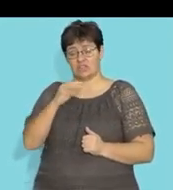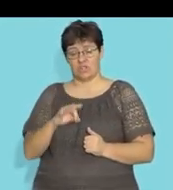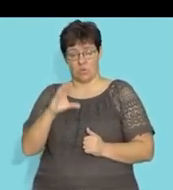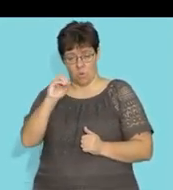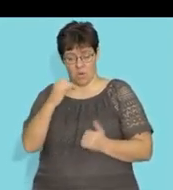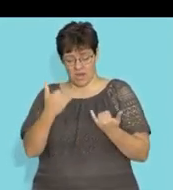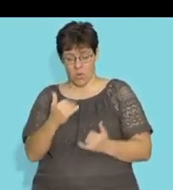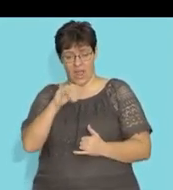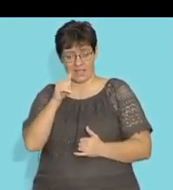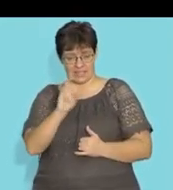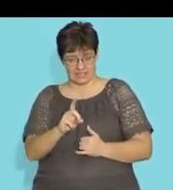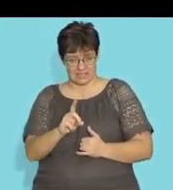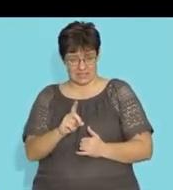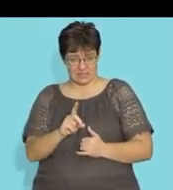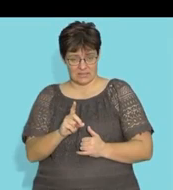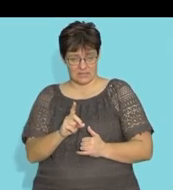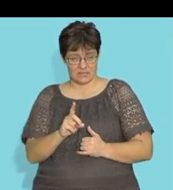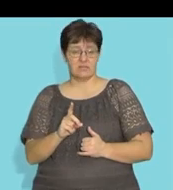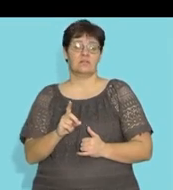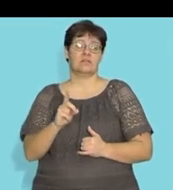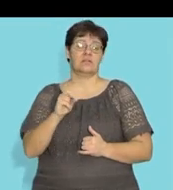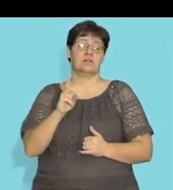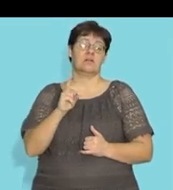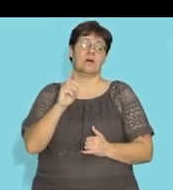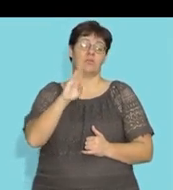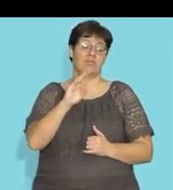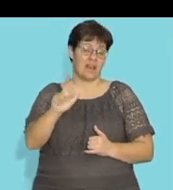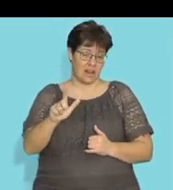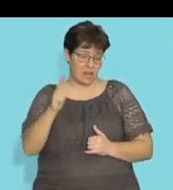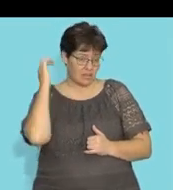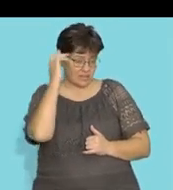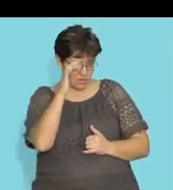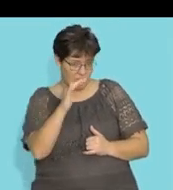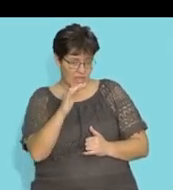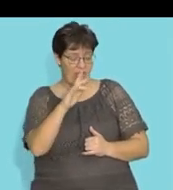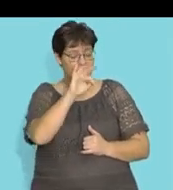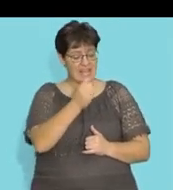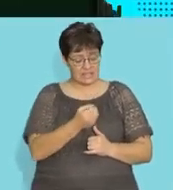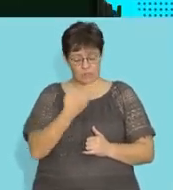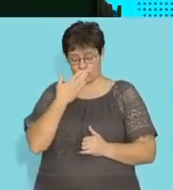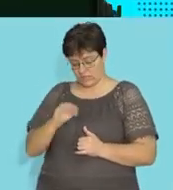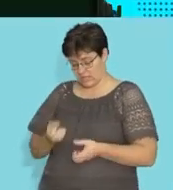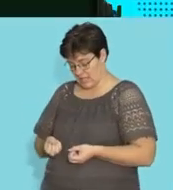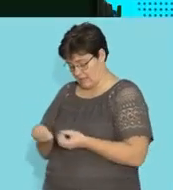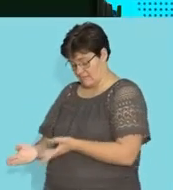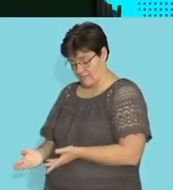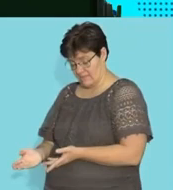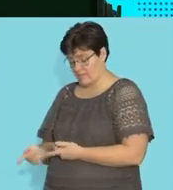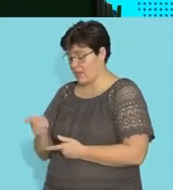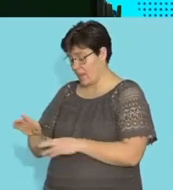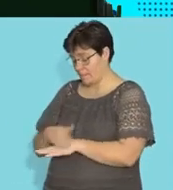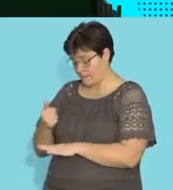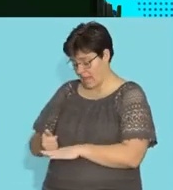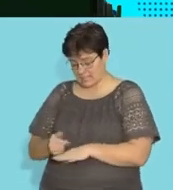hydronium ion is the acid, what do we know according to Laurie and Bronsted? An acid will donate a